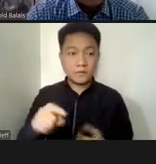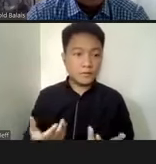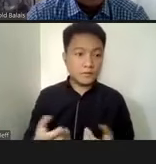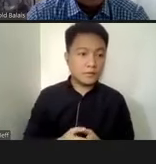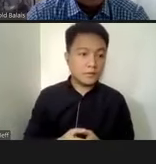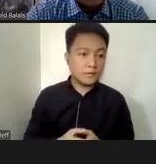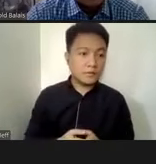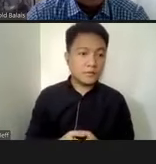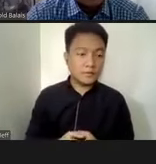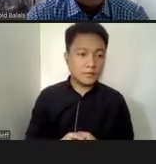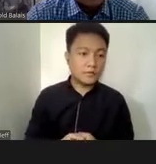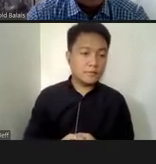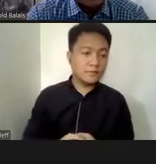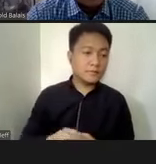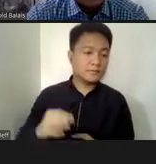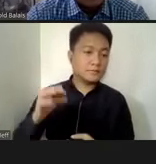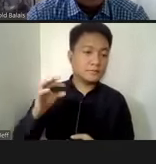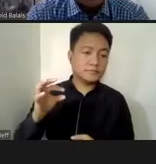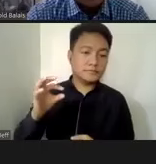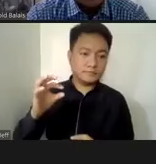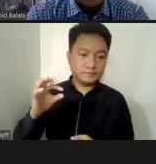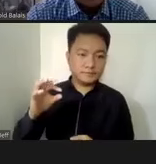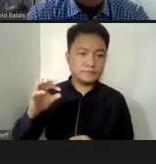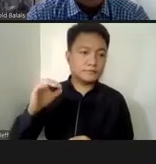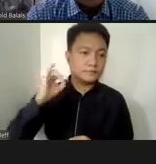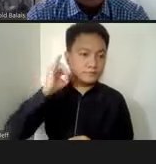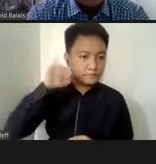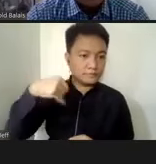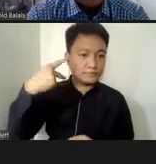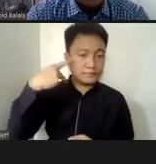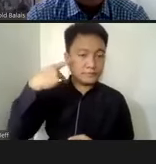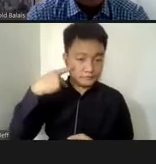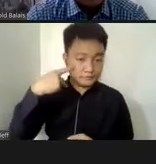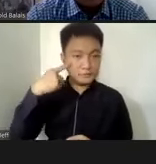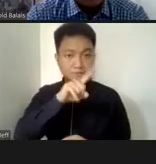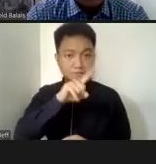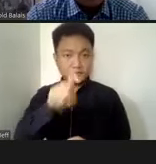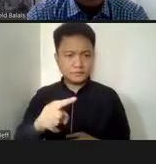awards in tasting competitions overseas. Should the